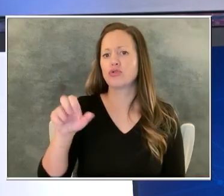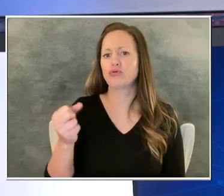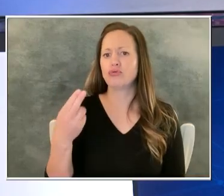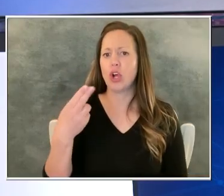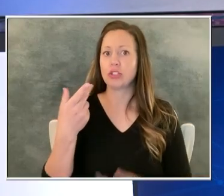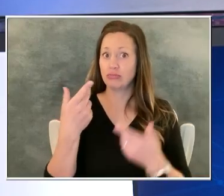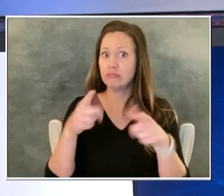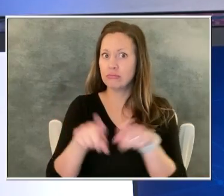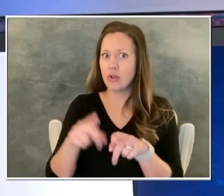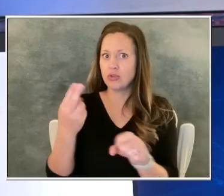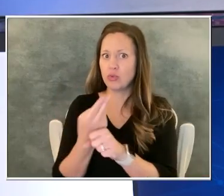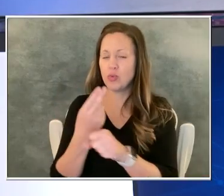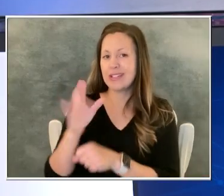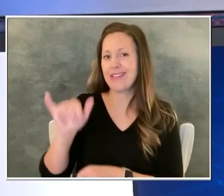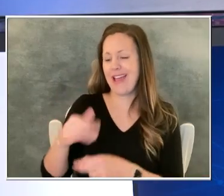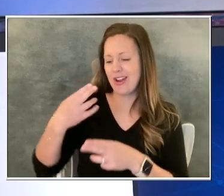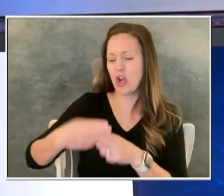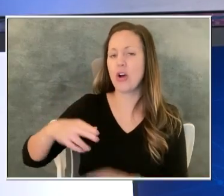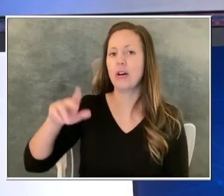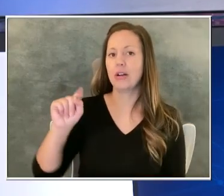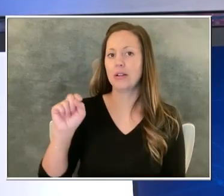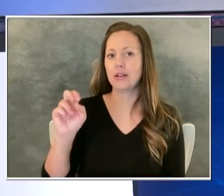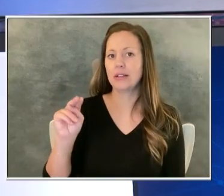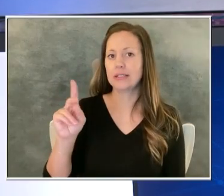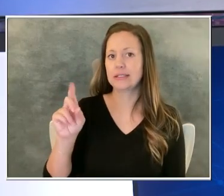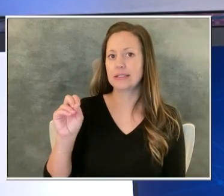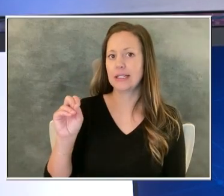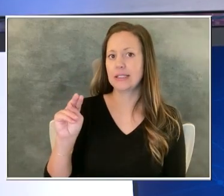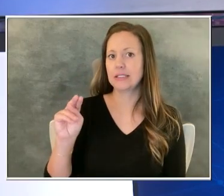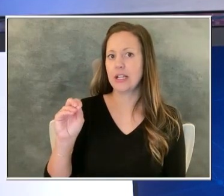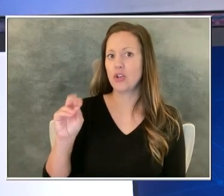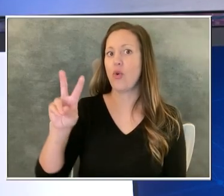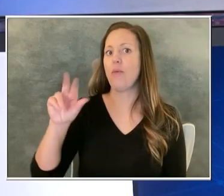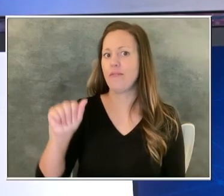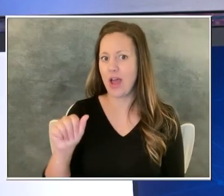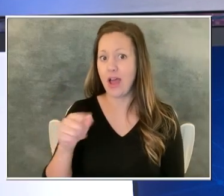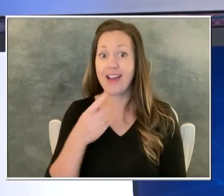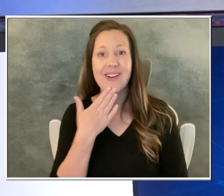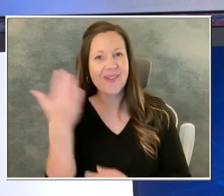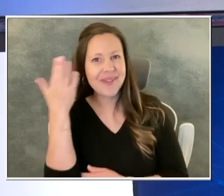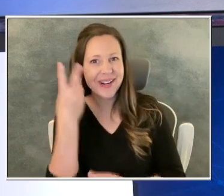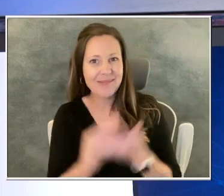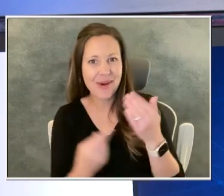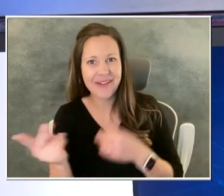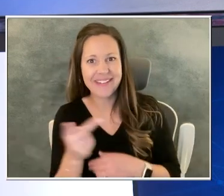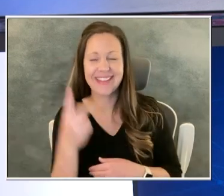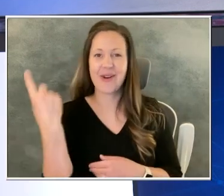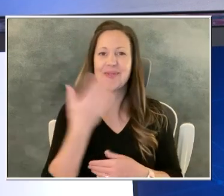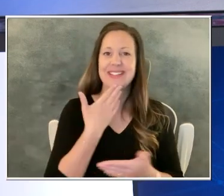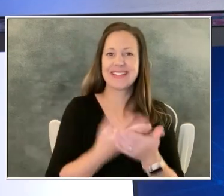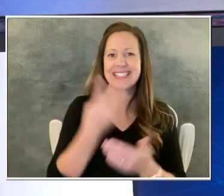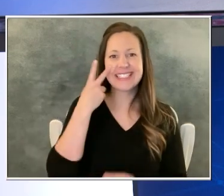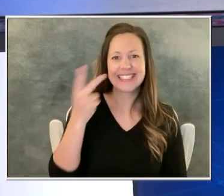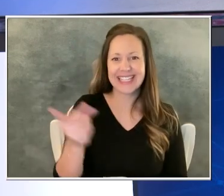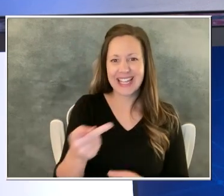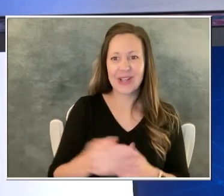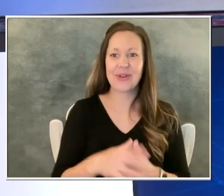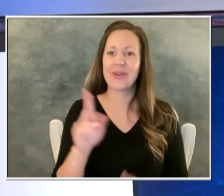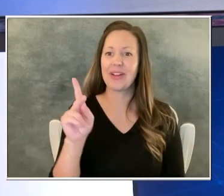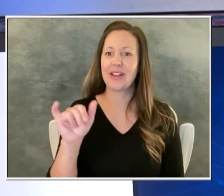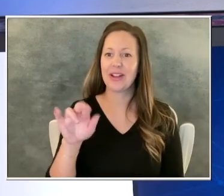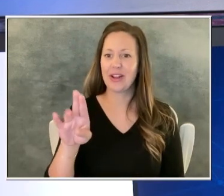using TendoNova to treat tendon pain. Good morning to both of you. Always good to see you. Kirby, good to have you with us. Dr.